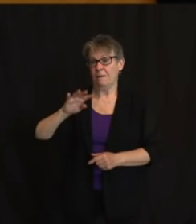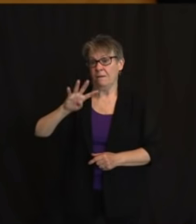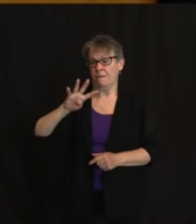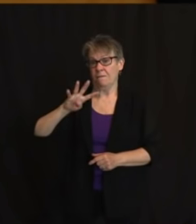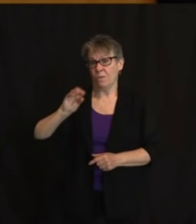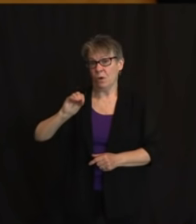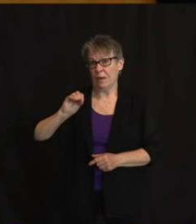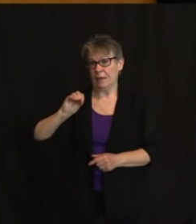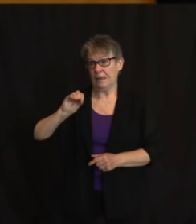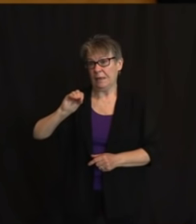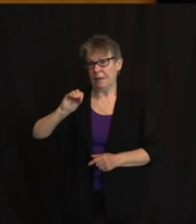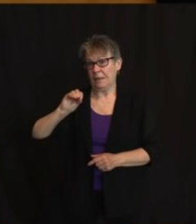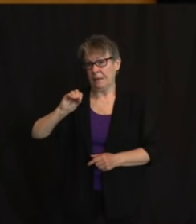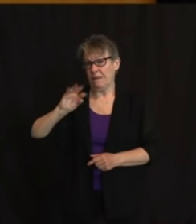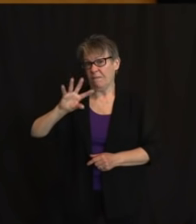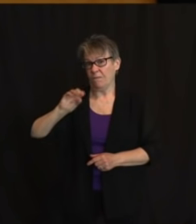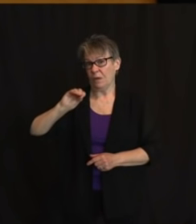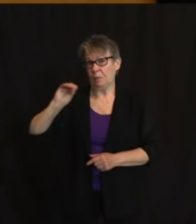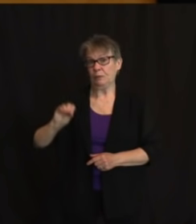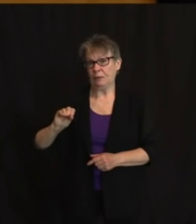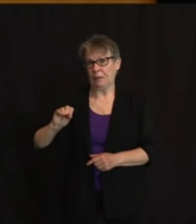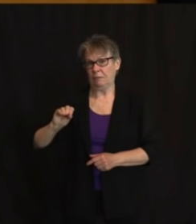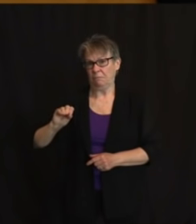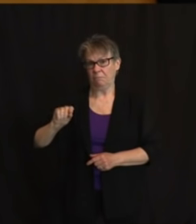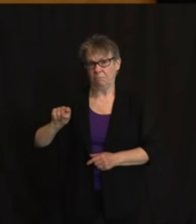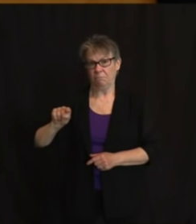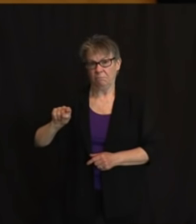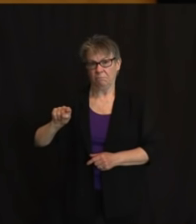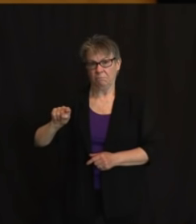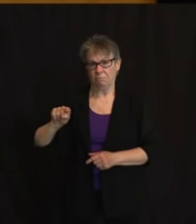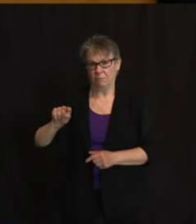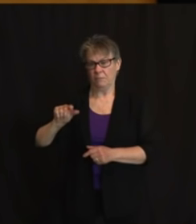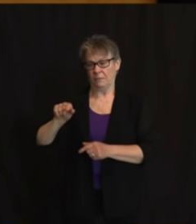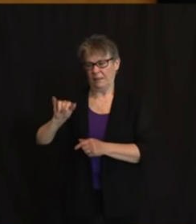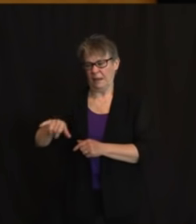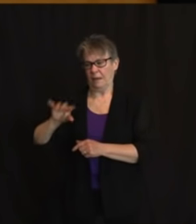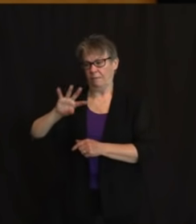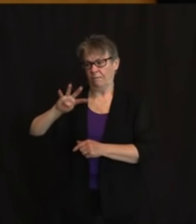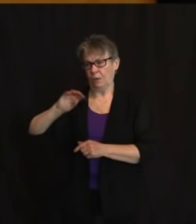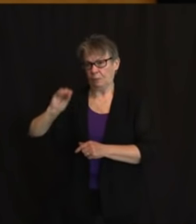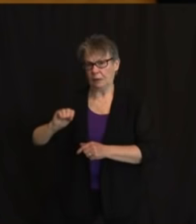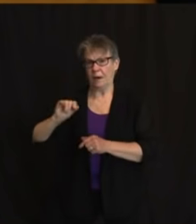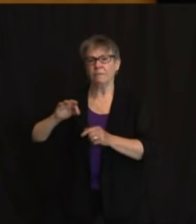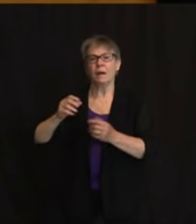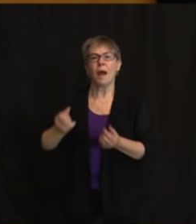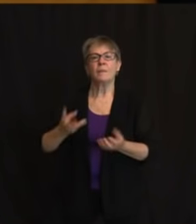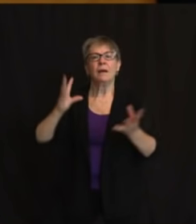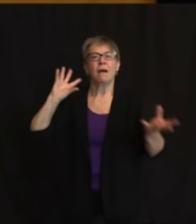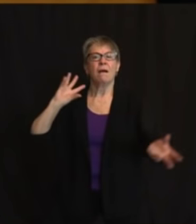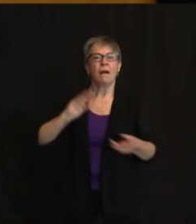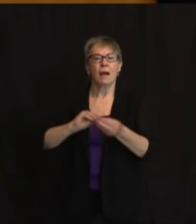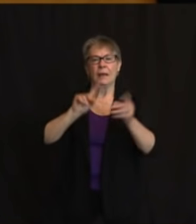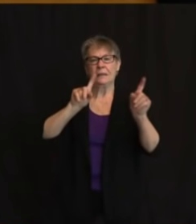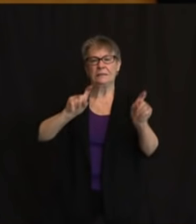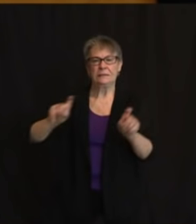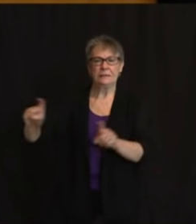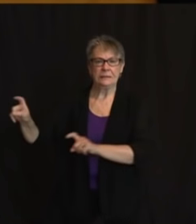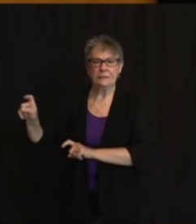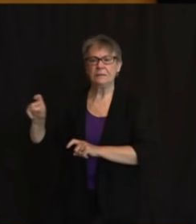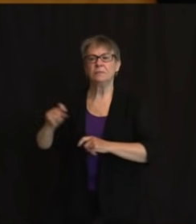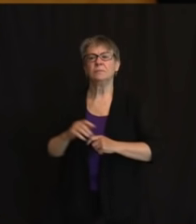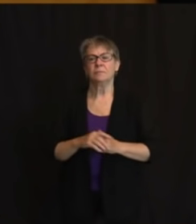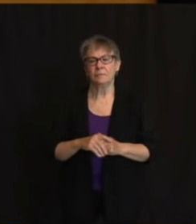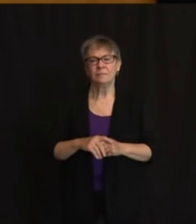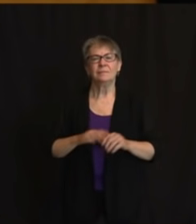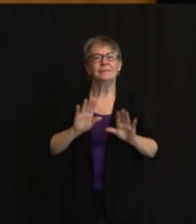40.02%. So that concludes my daily report. Again, please continue to follow social distancing guidelines. It